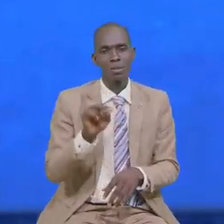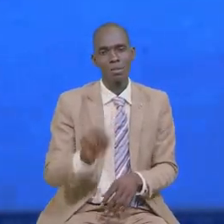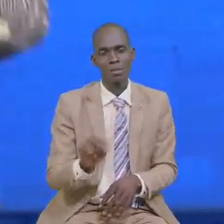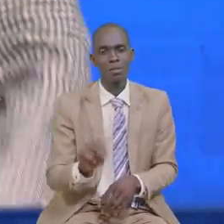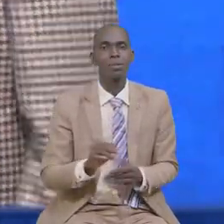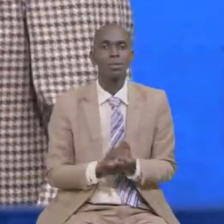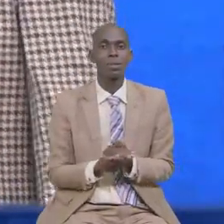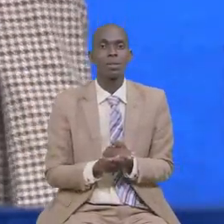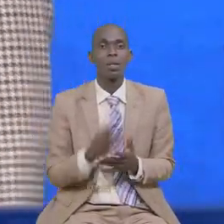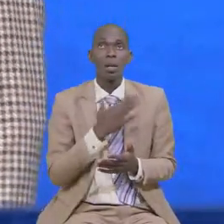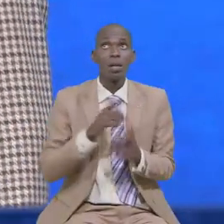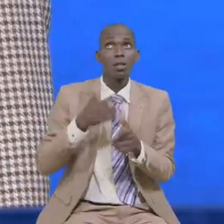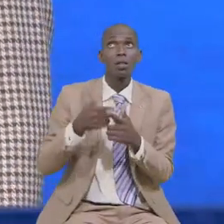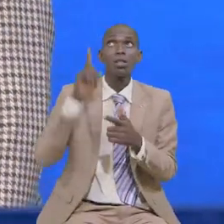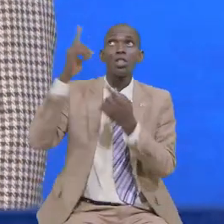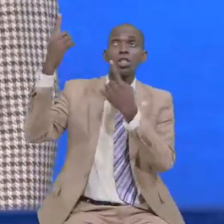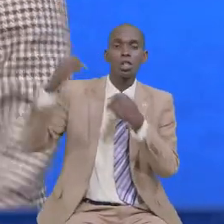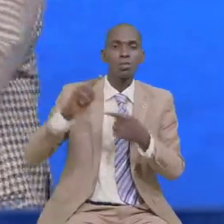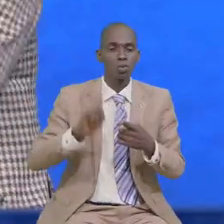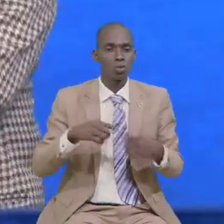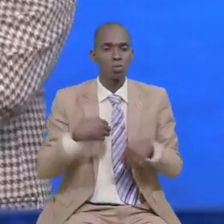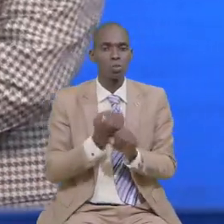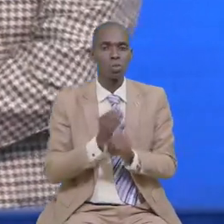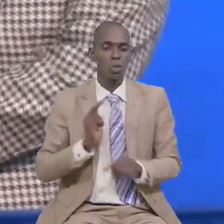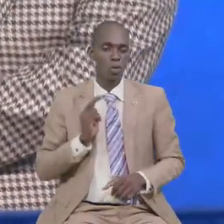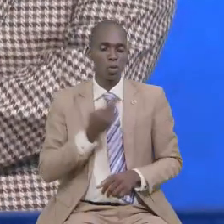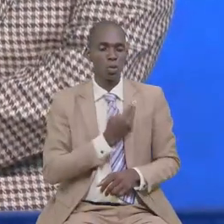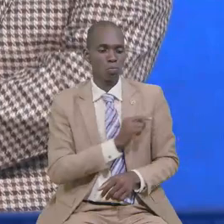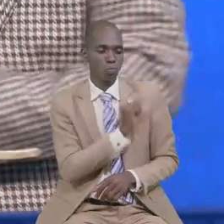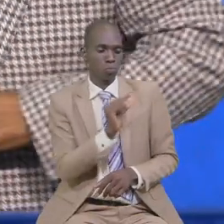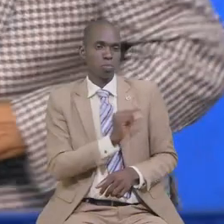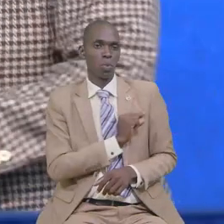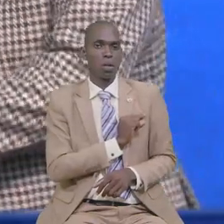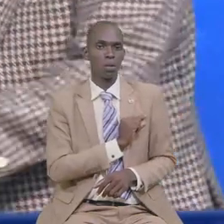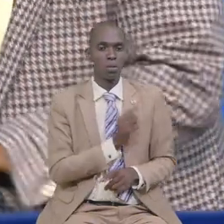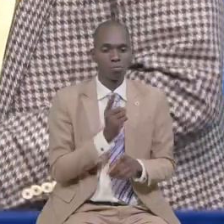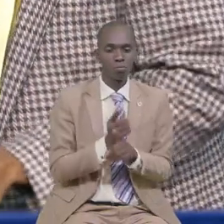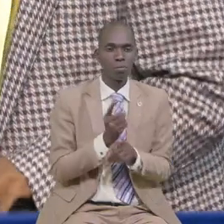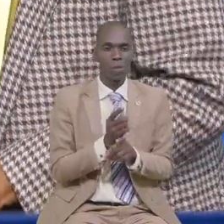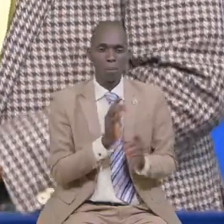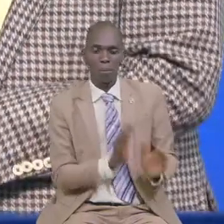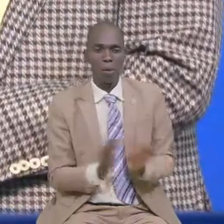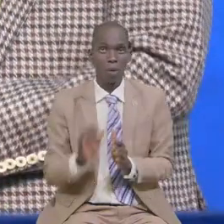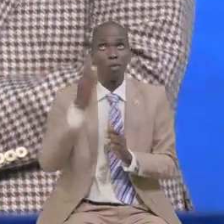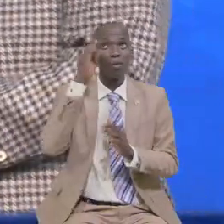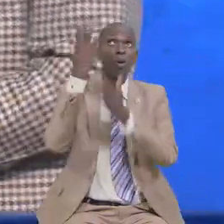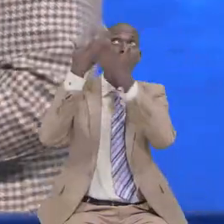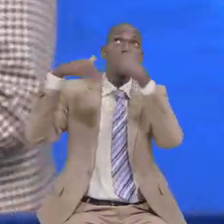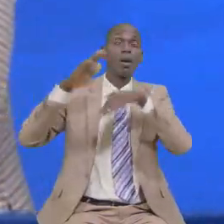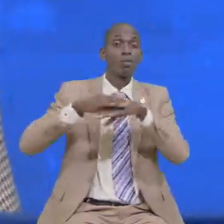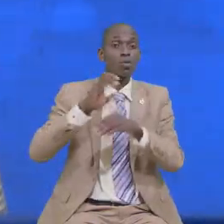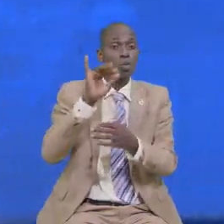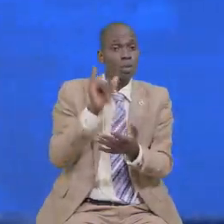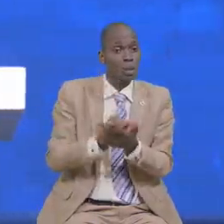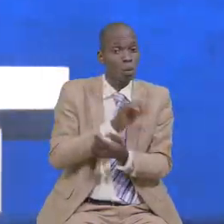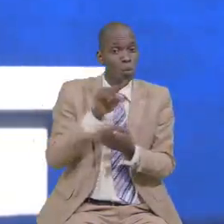And then he came to qualify us for heaven. So that when we leave here, we'll go to